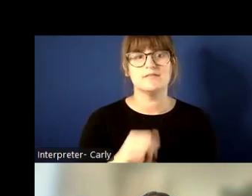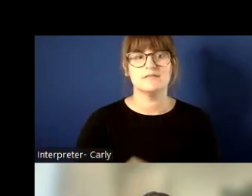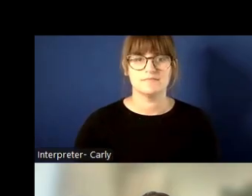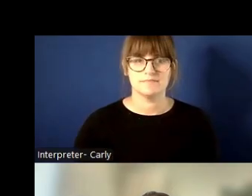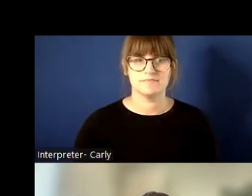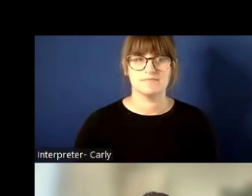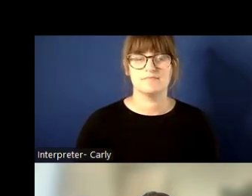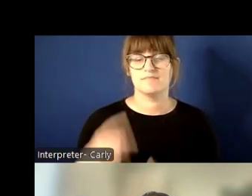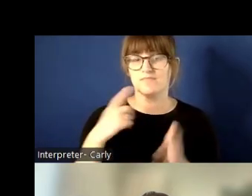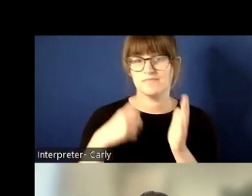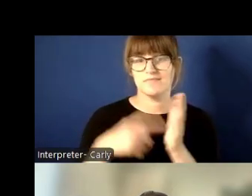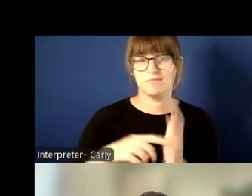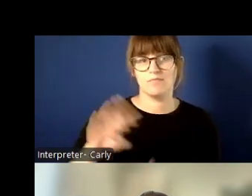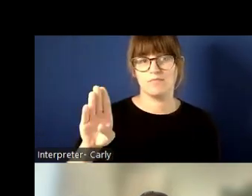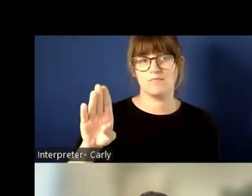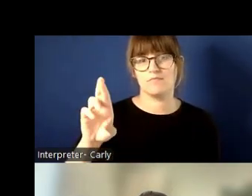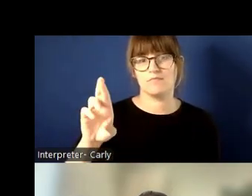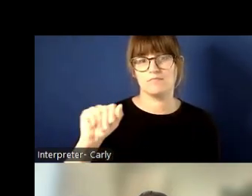called BRAF